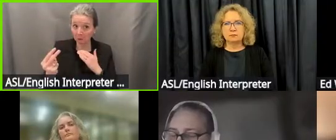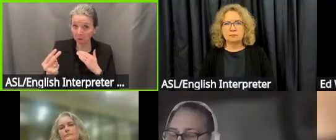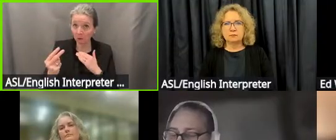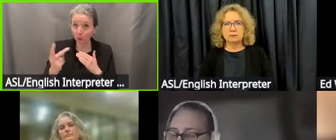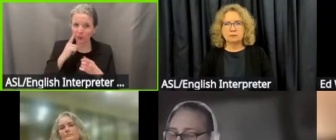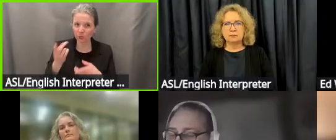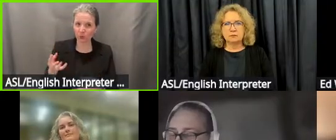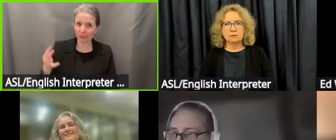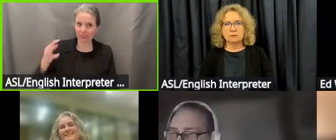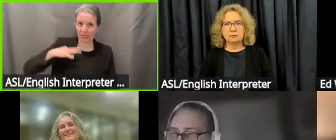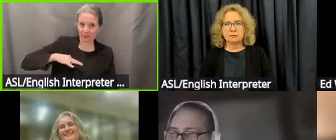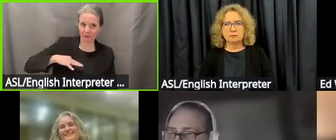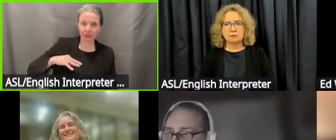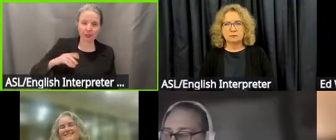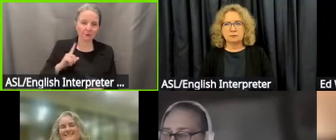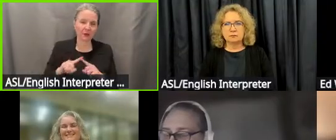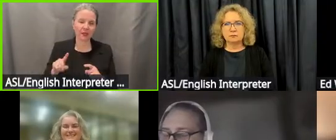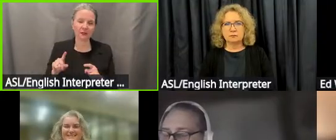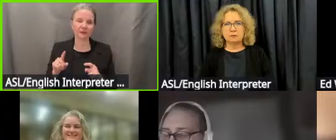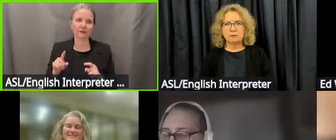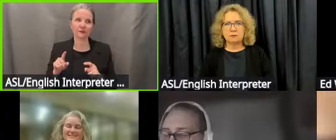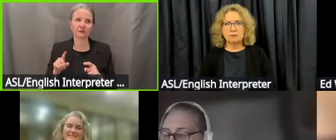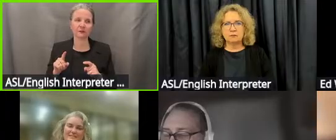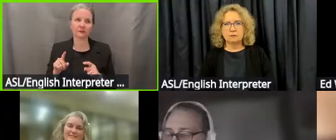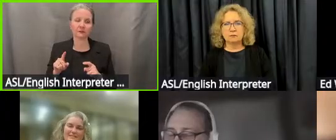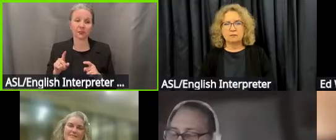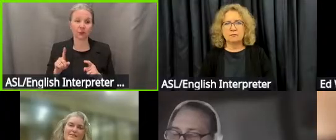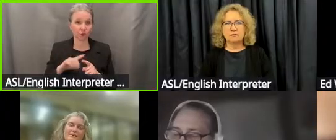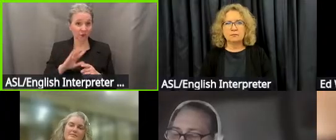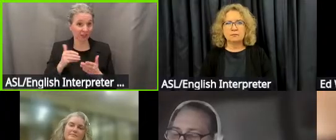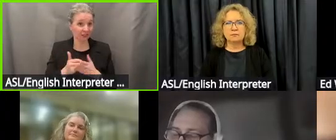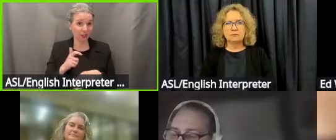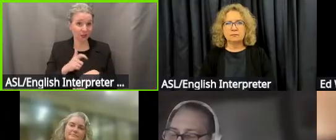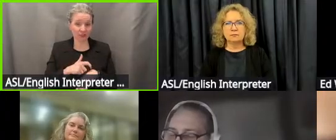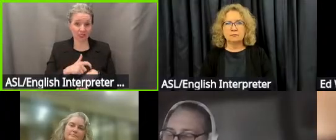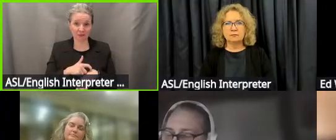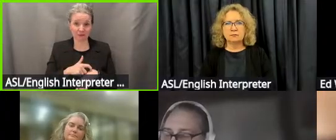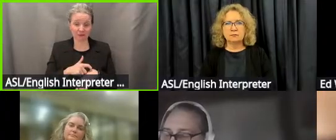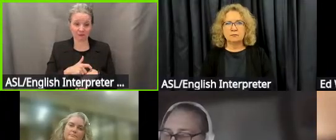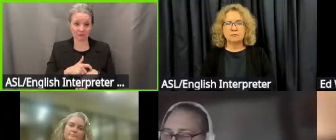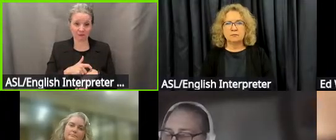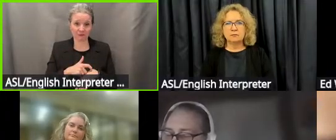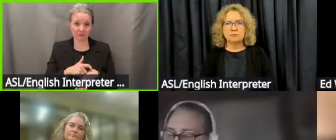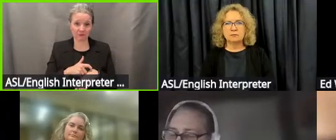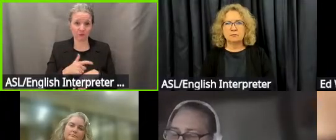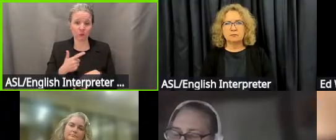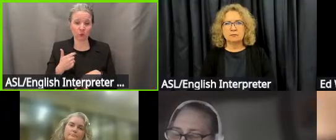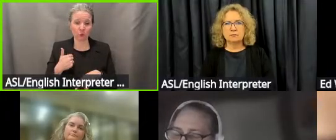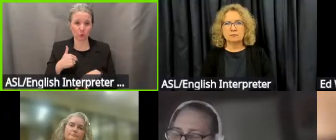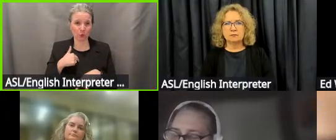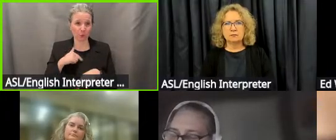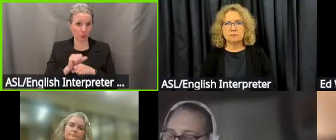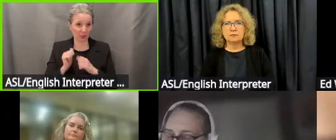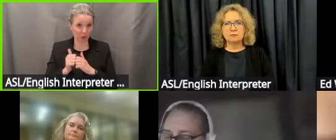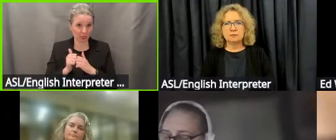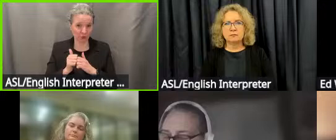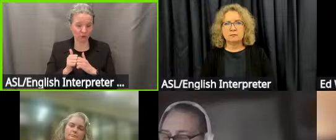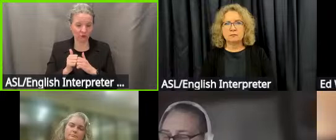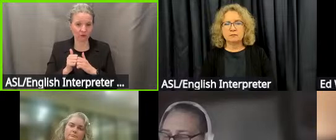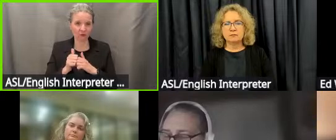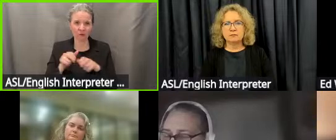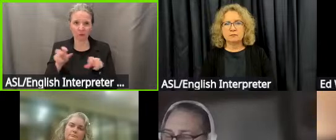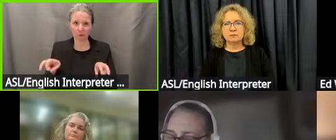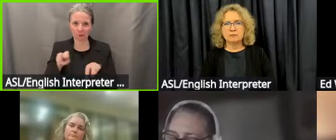get. But in the entire time that we have been working together,